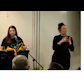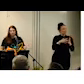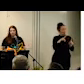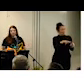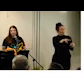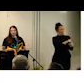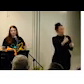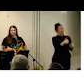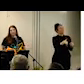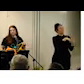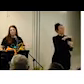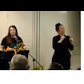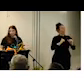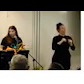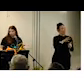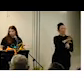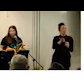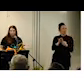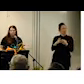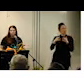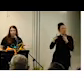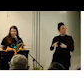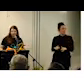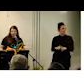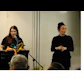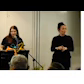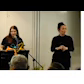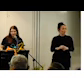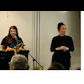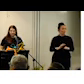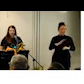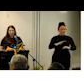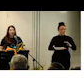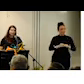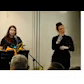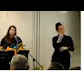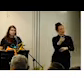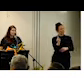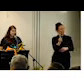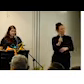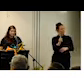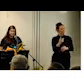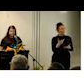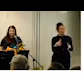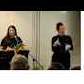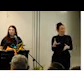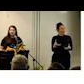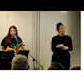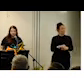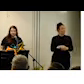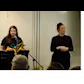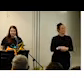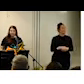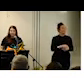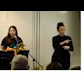behavior. So tiny step 2, what causes autism? Autism, again, really complex. There are a